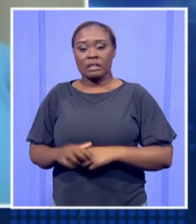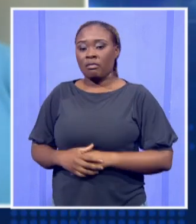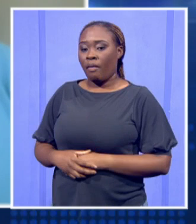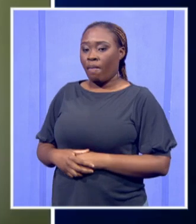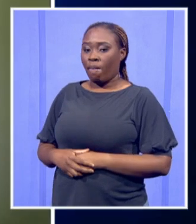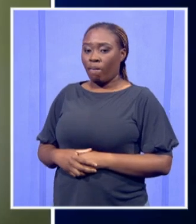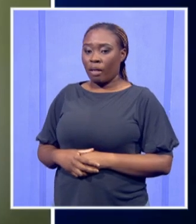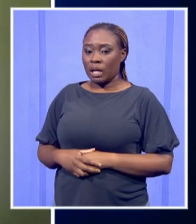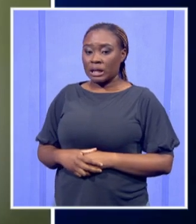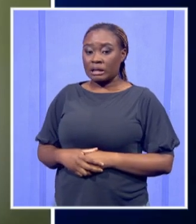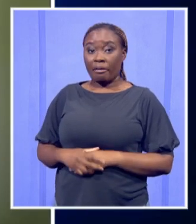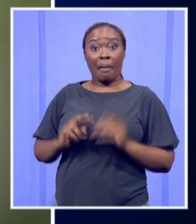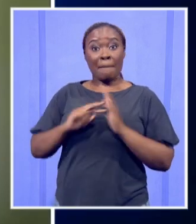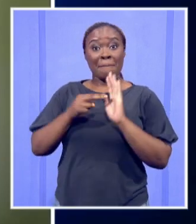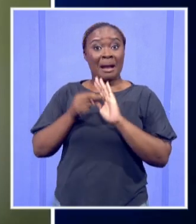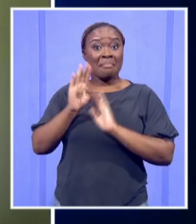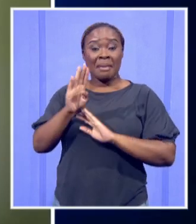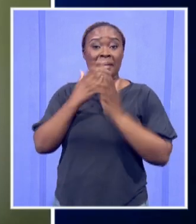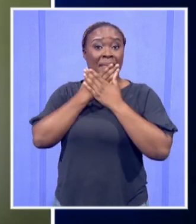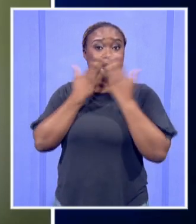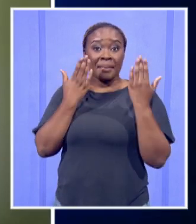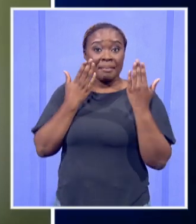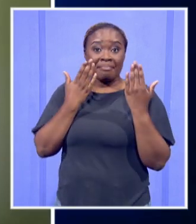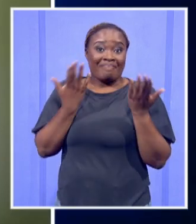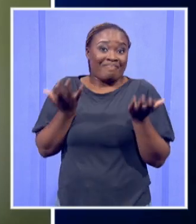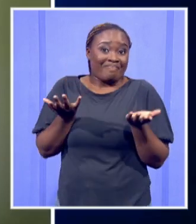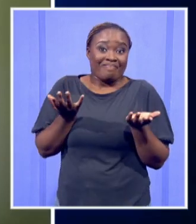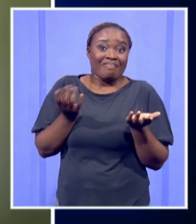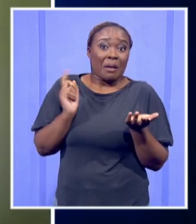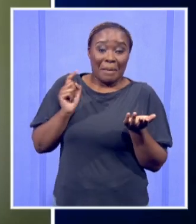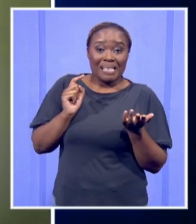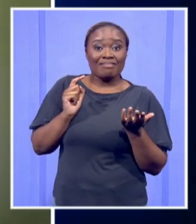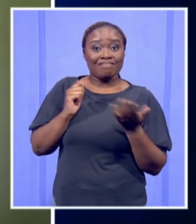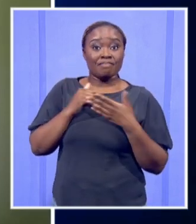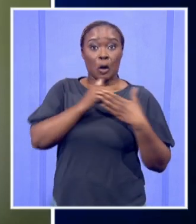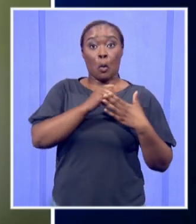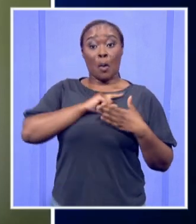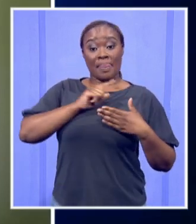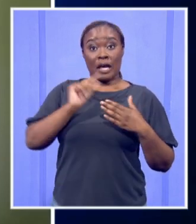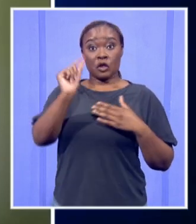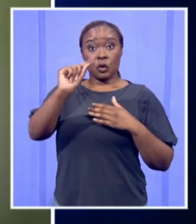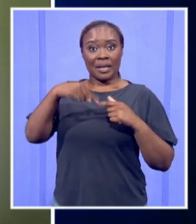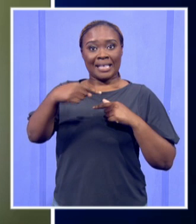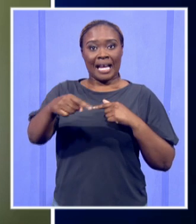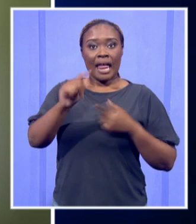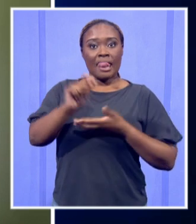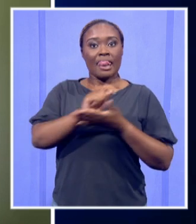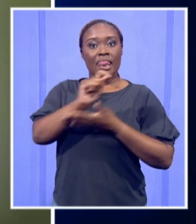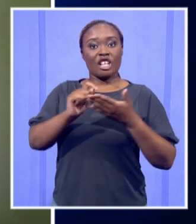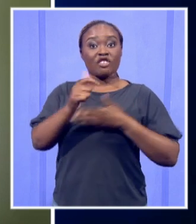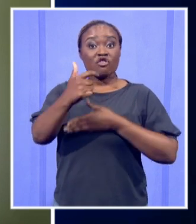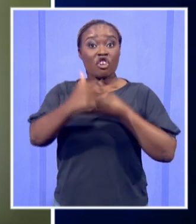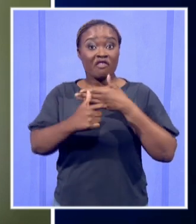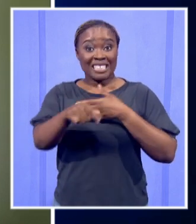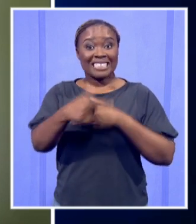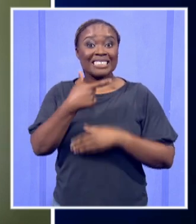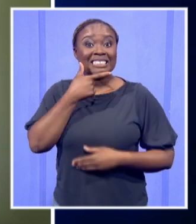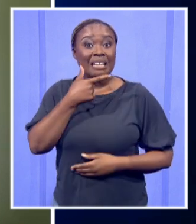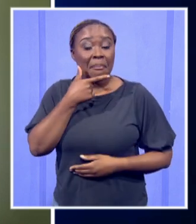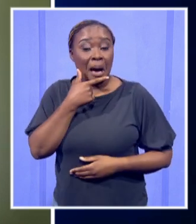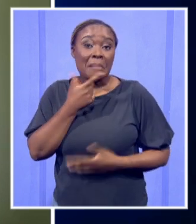Government has no alternative, especially, in the lead up to an elective conference in